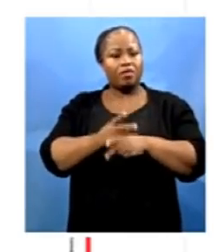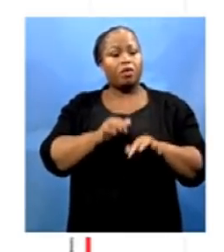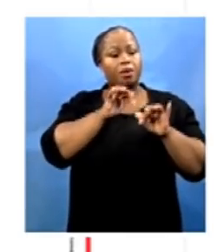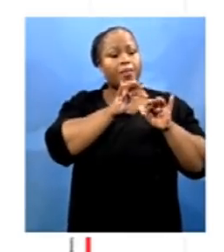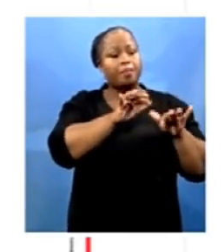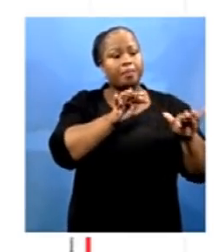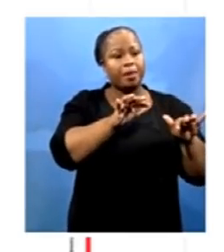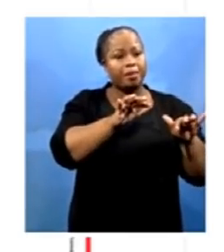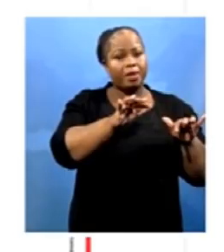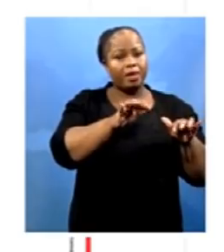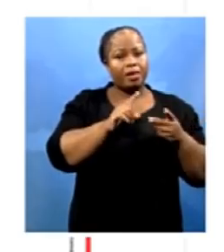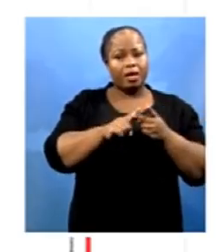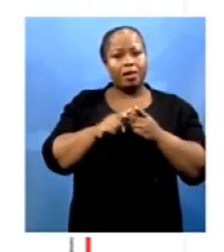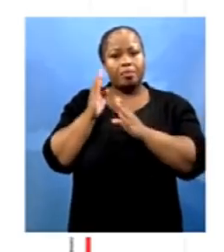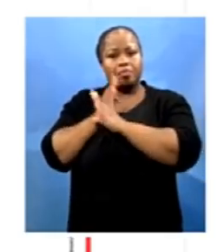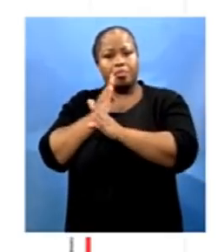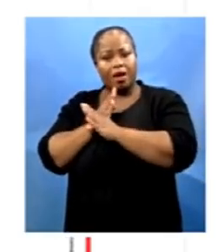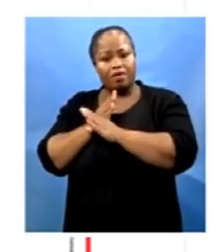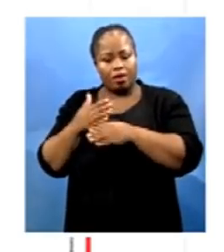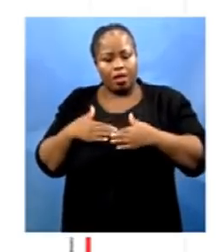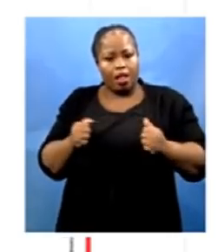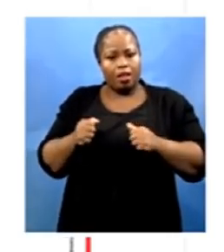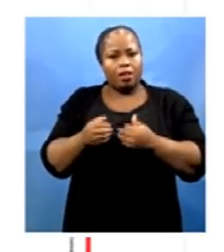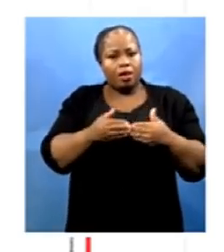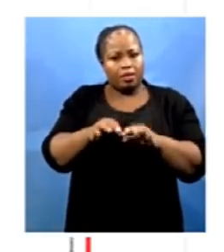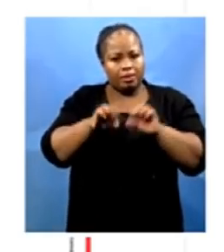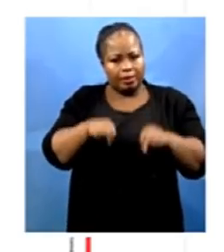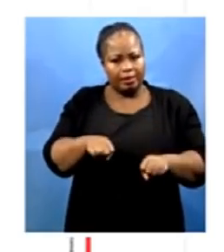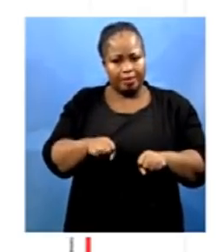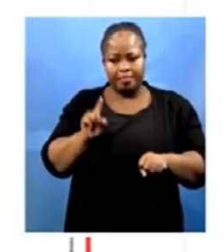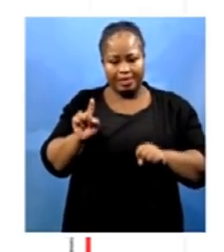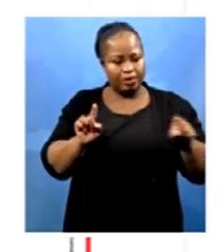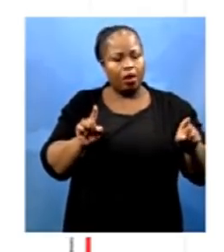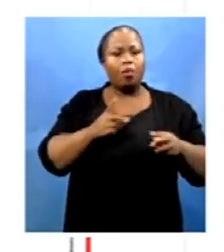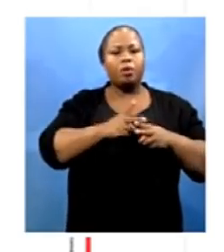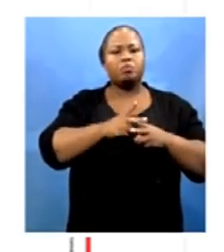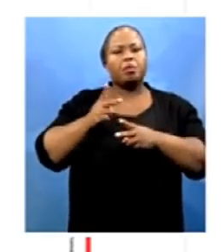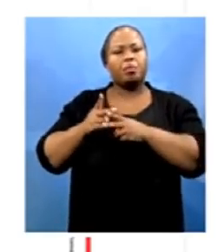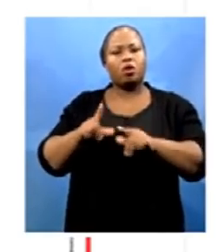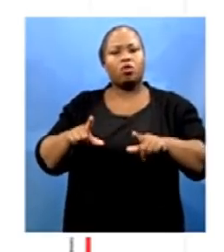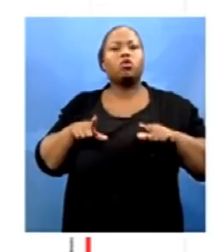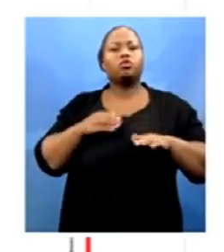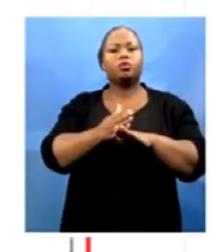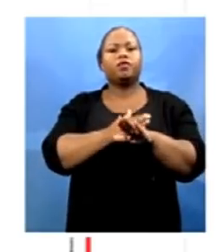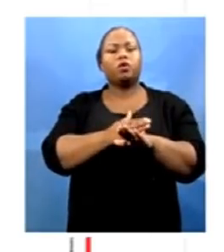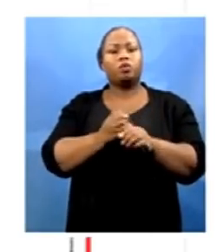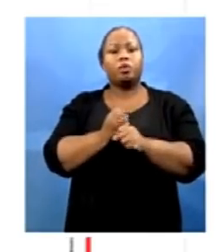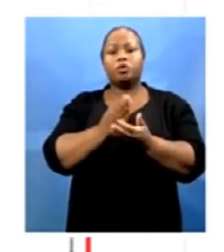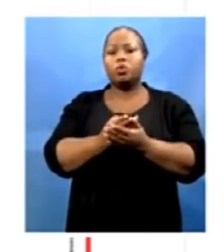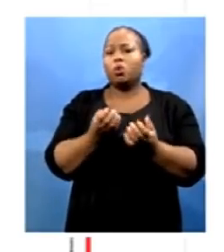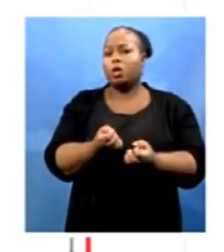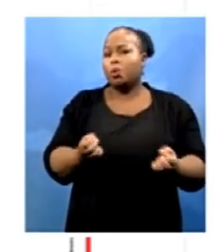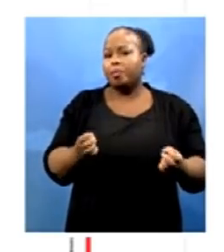that will result from the pandemic, and to ensure that the critical equipment and emergency supplies that are